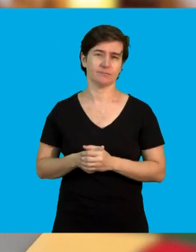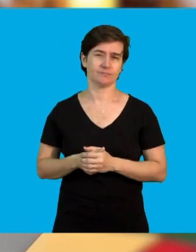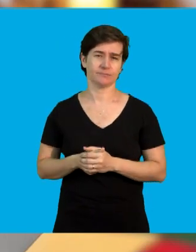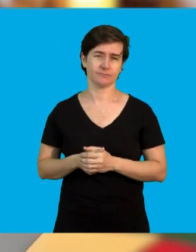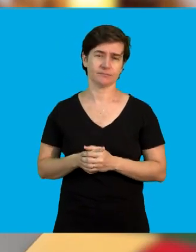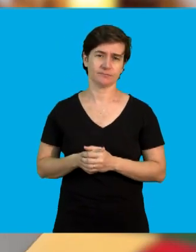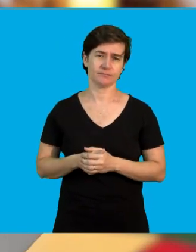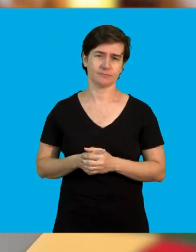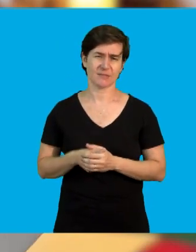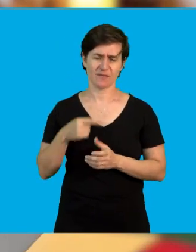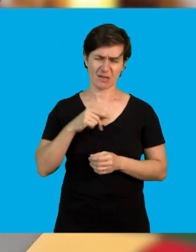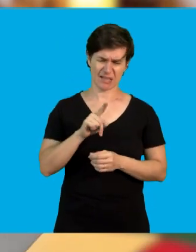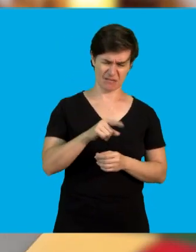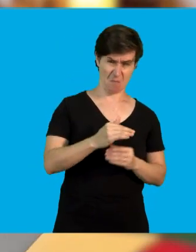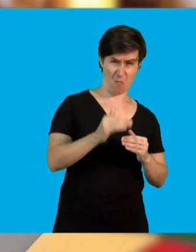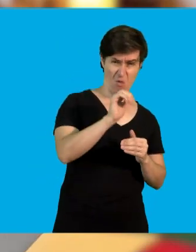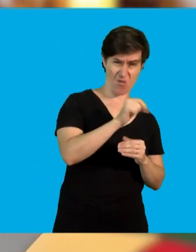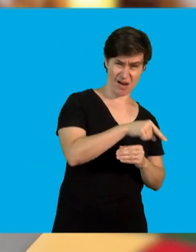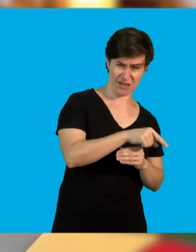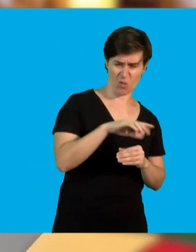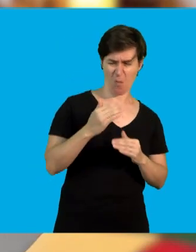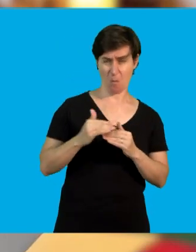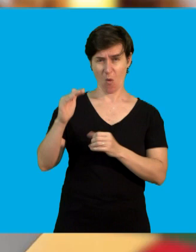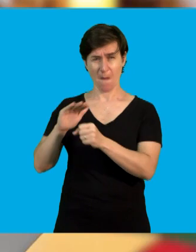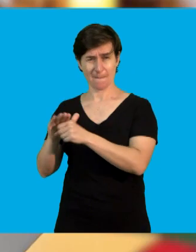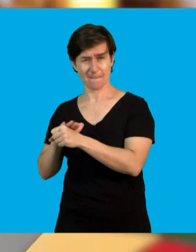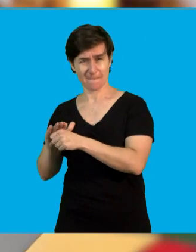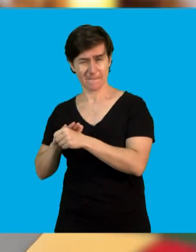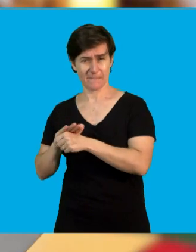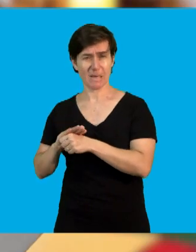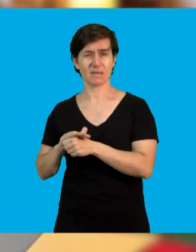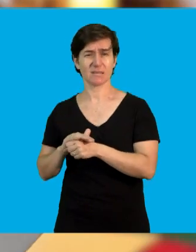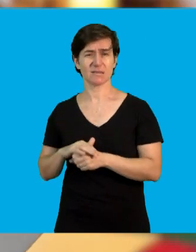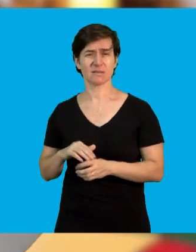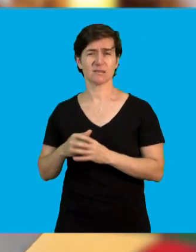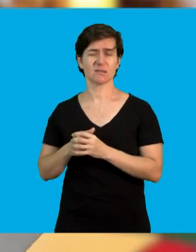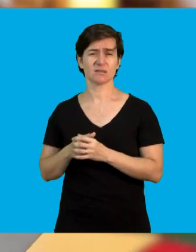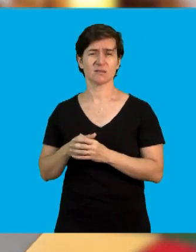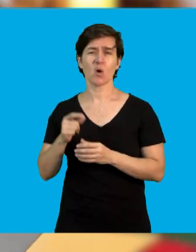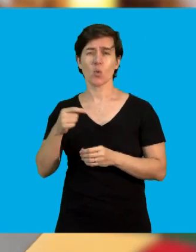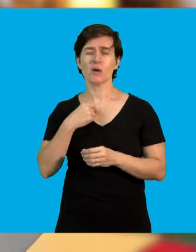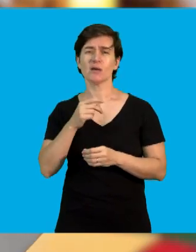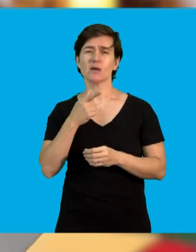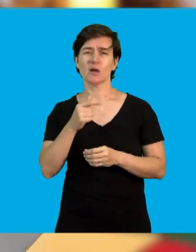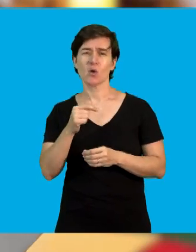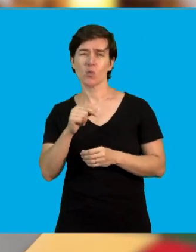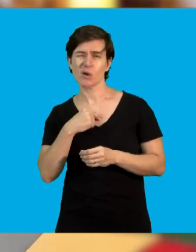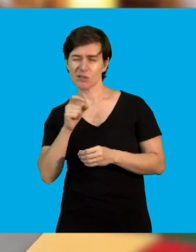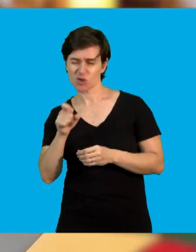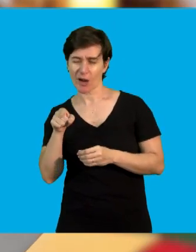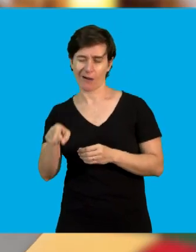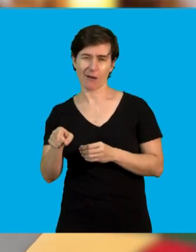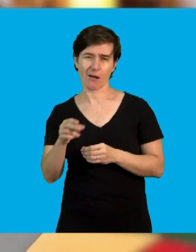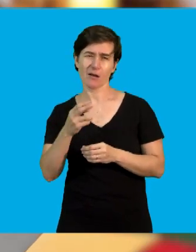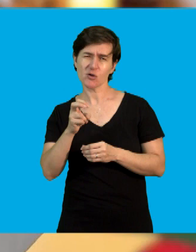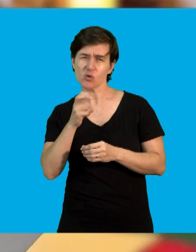substance or to tell if a substance is either acidic or basic, we are not going to taste it. We are going to use an indicator to check